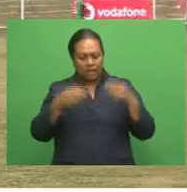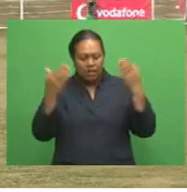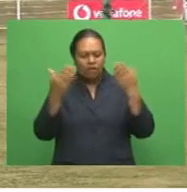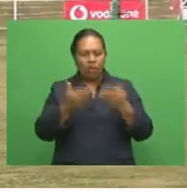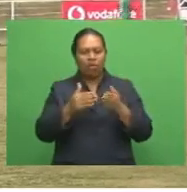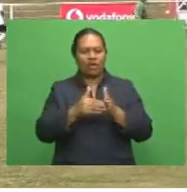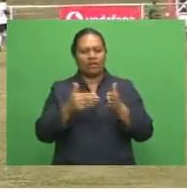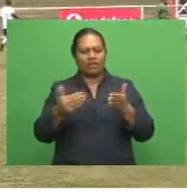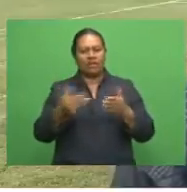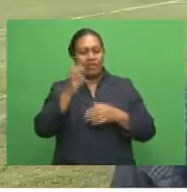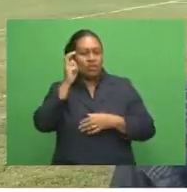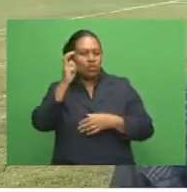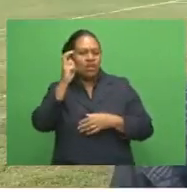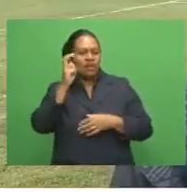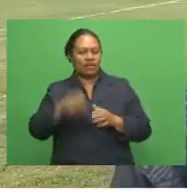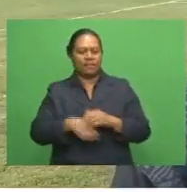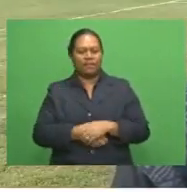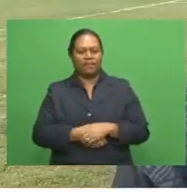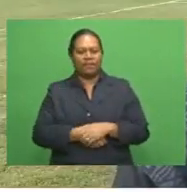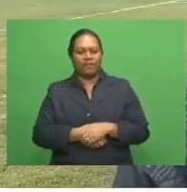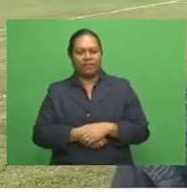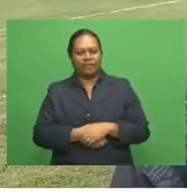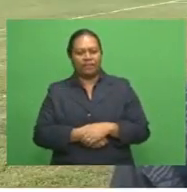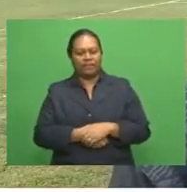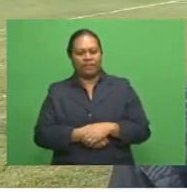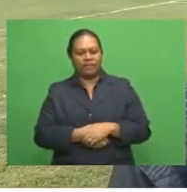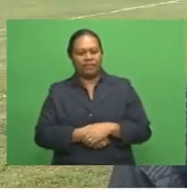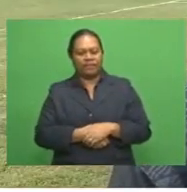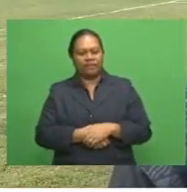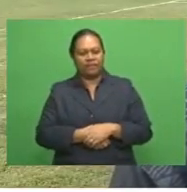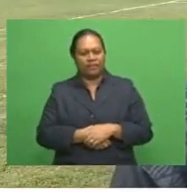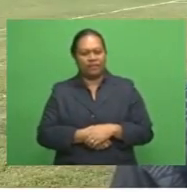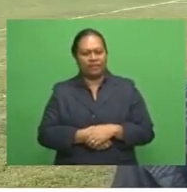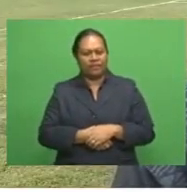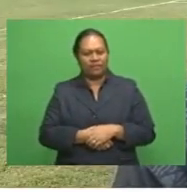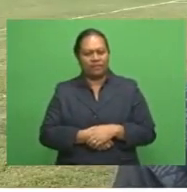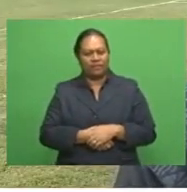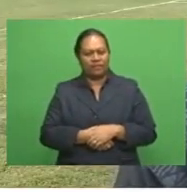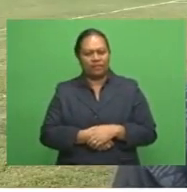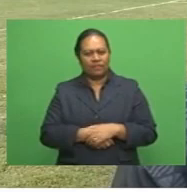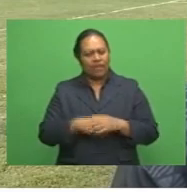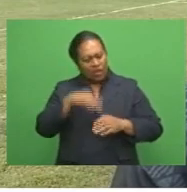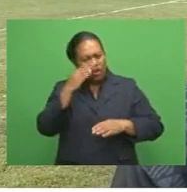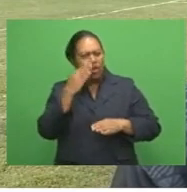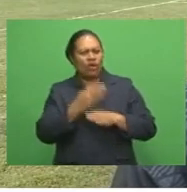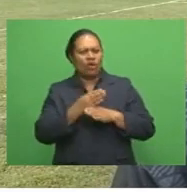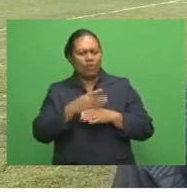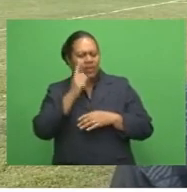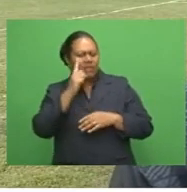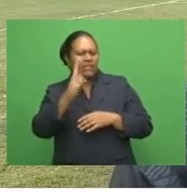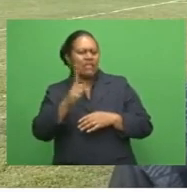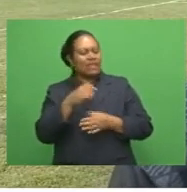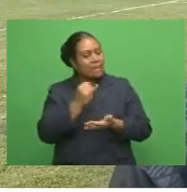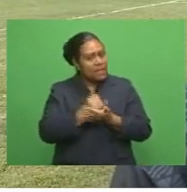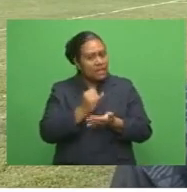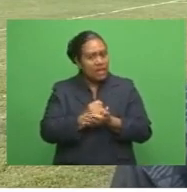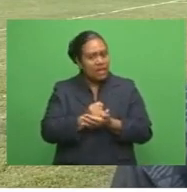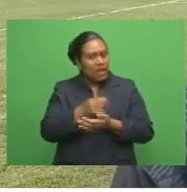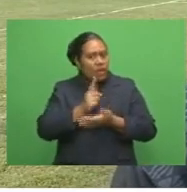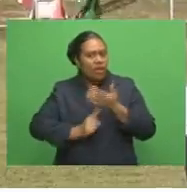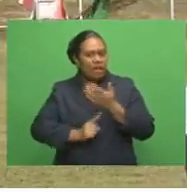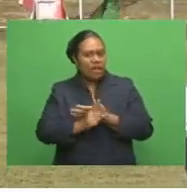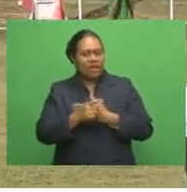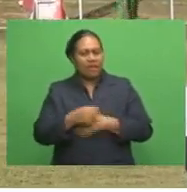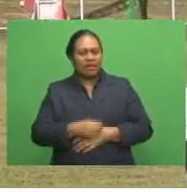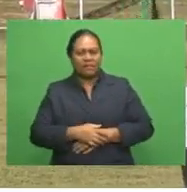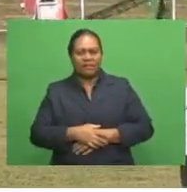at this week's training. We will be camping from Tuesday, and hopefully we can rectify all those mistakes what we have noted